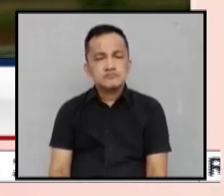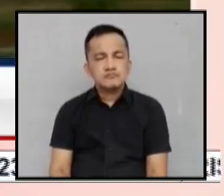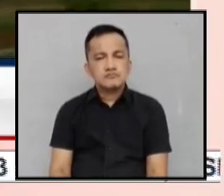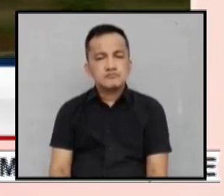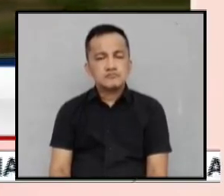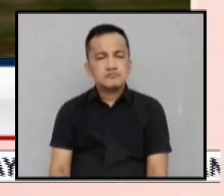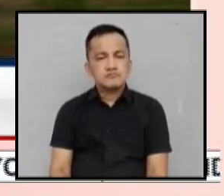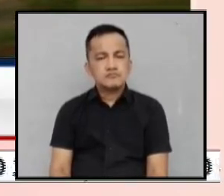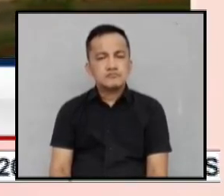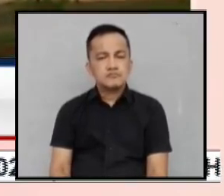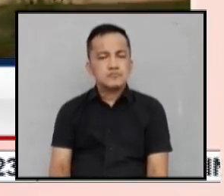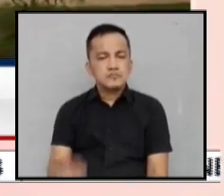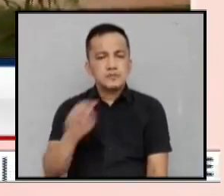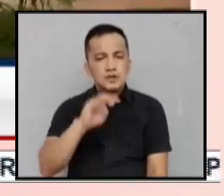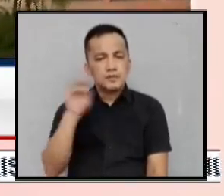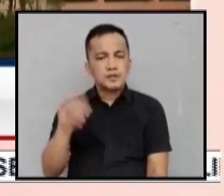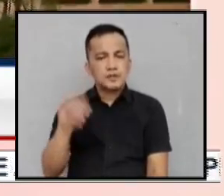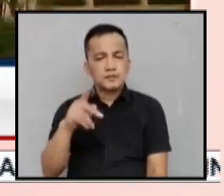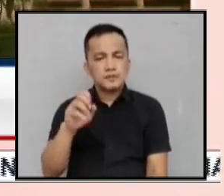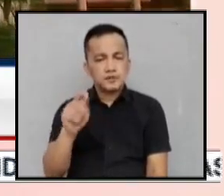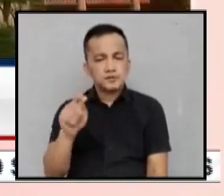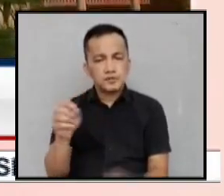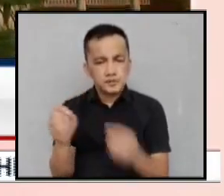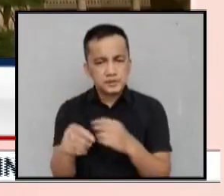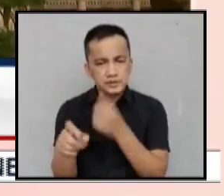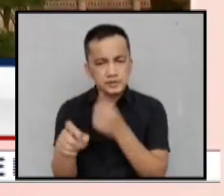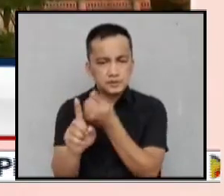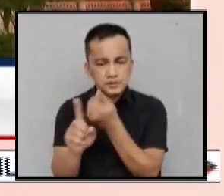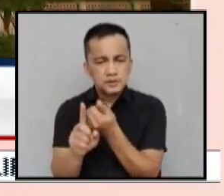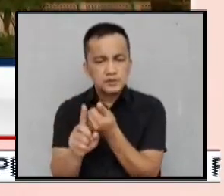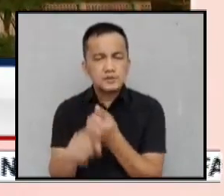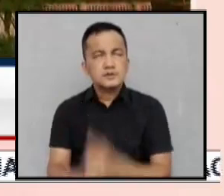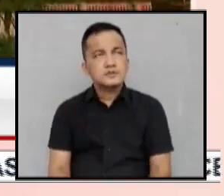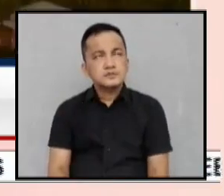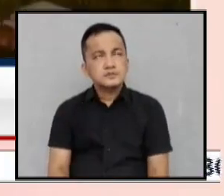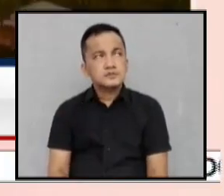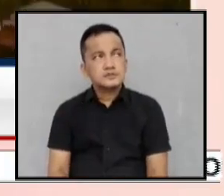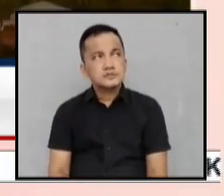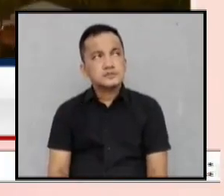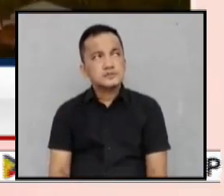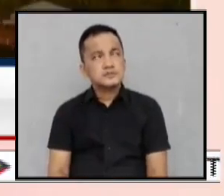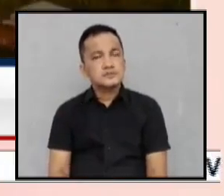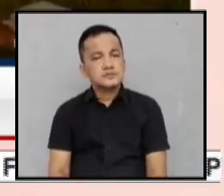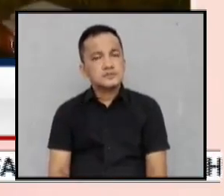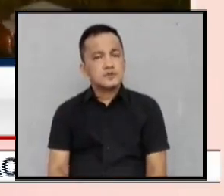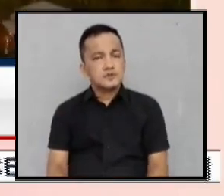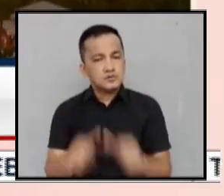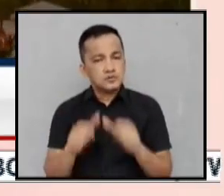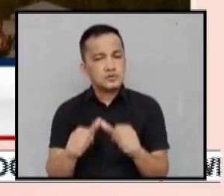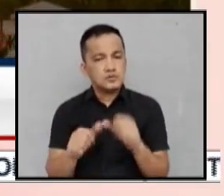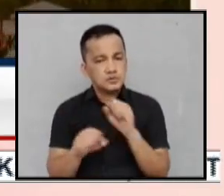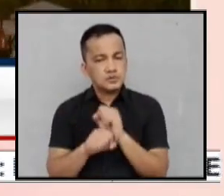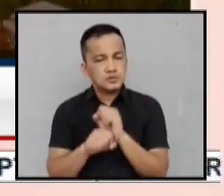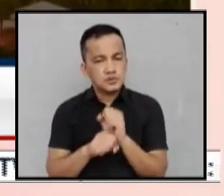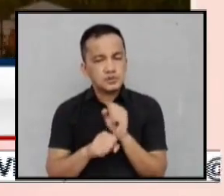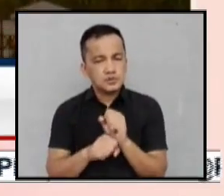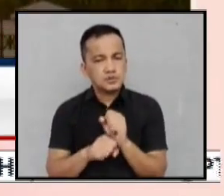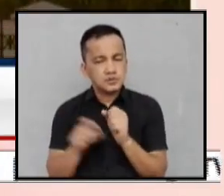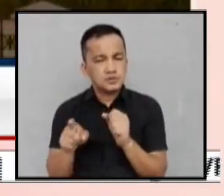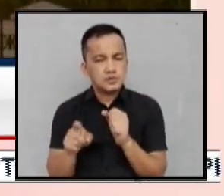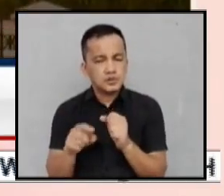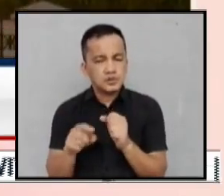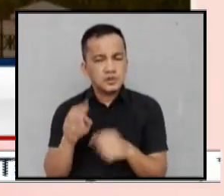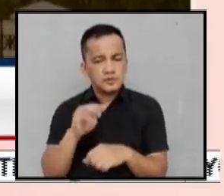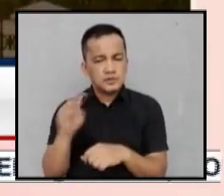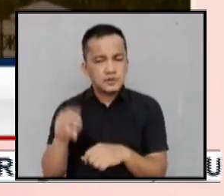the Manila Post Office itself. So, tuloy-tuloy naman ang operations. We're trying to get our spaces. The Manila Post